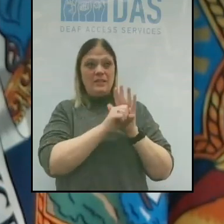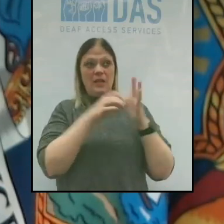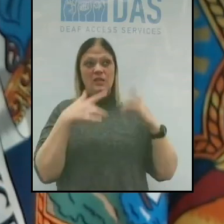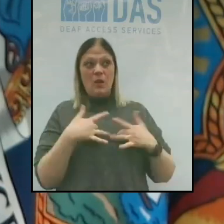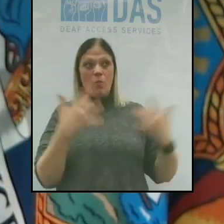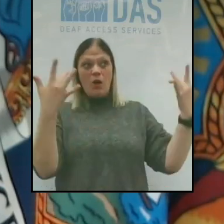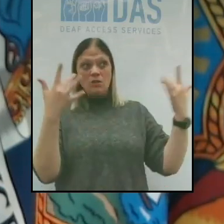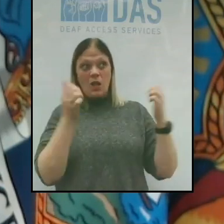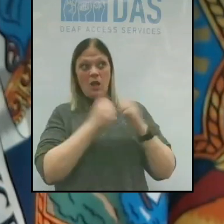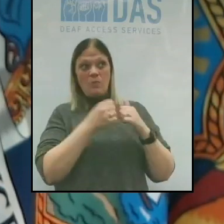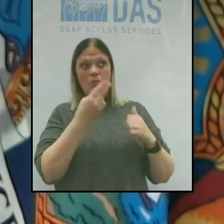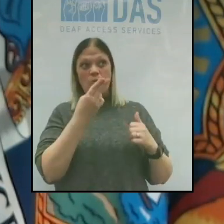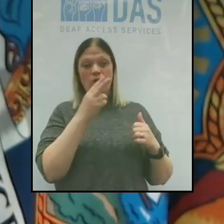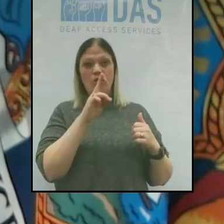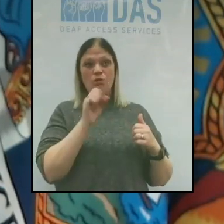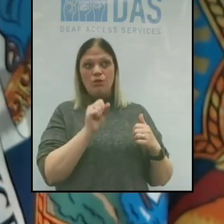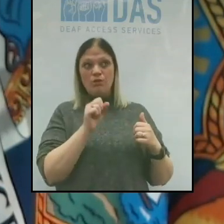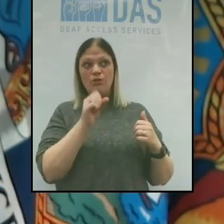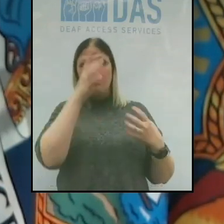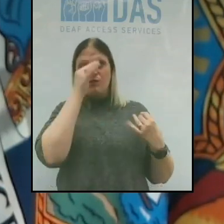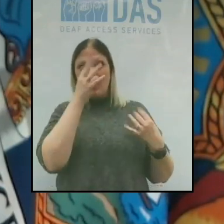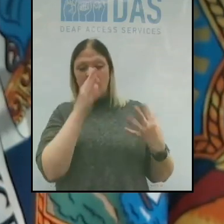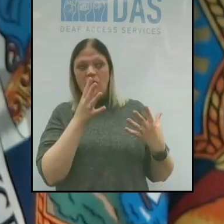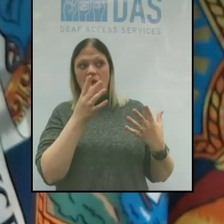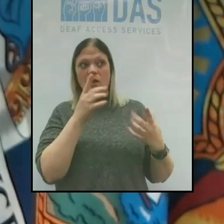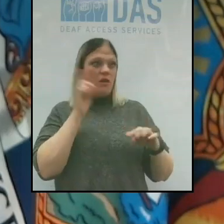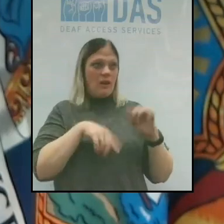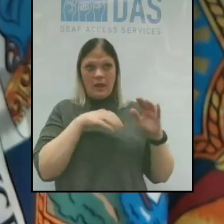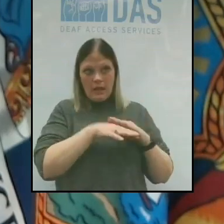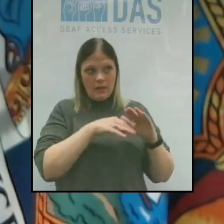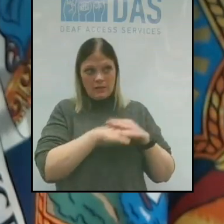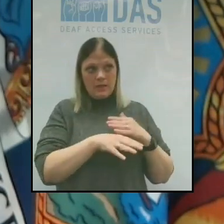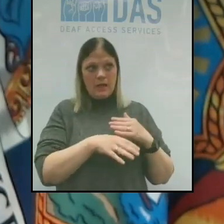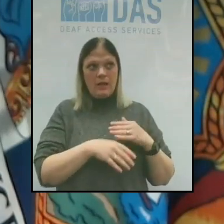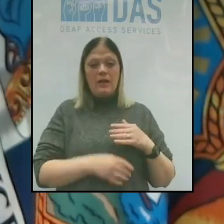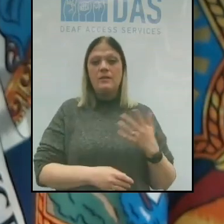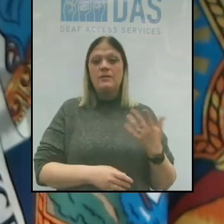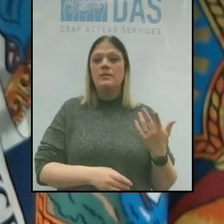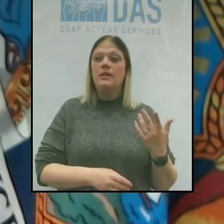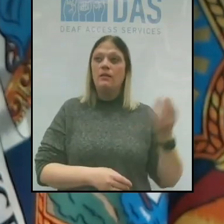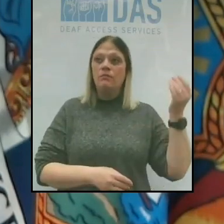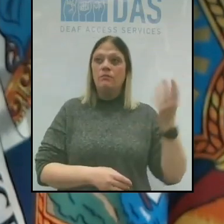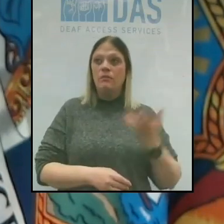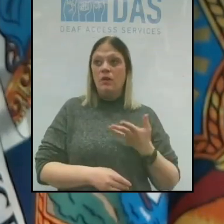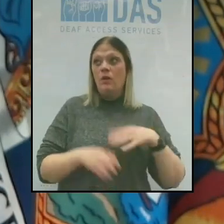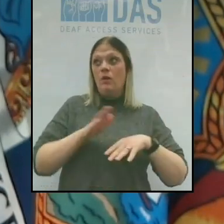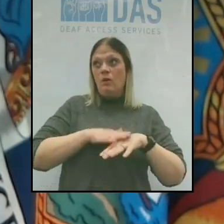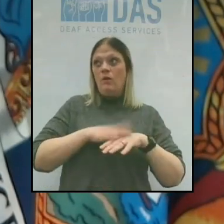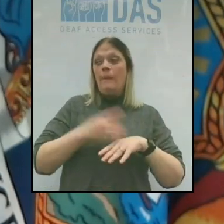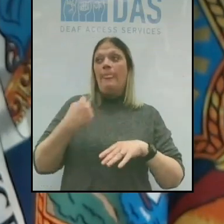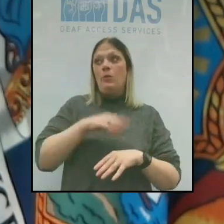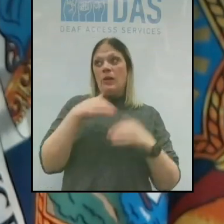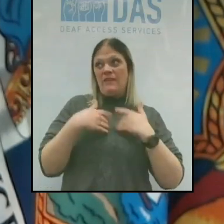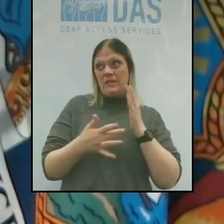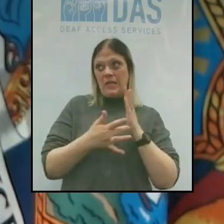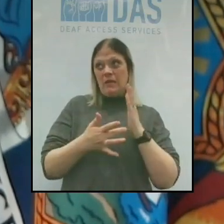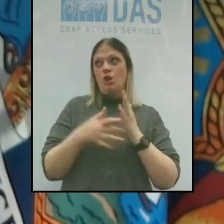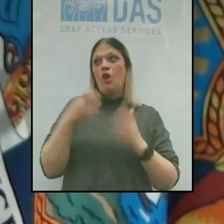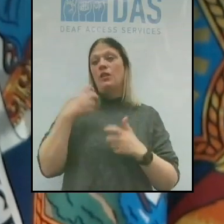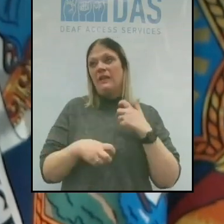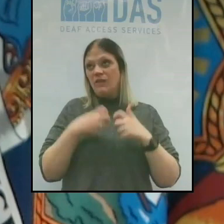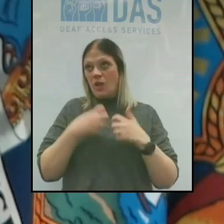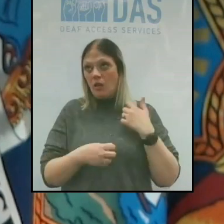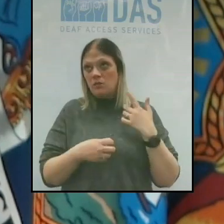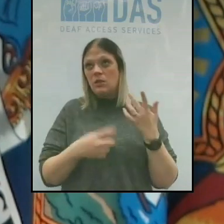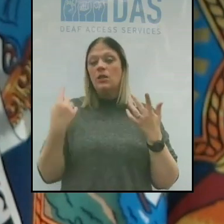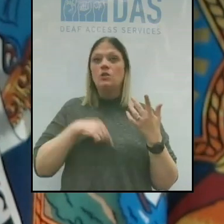up with the HERDS data? Why can't we have access to it? They give us, they advise that they're having some technical difficulties,